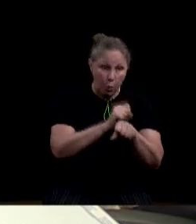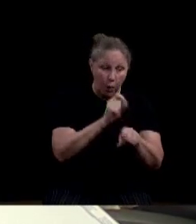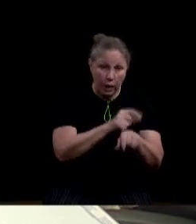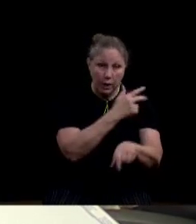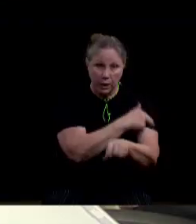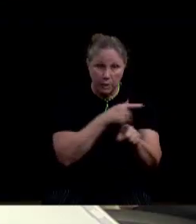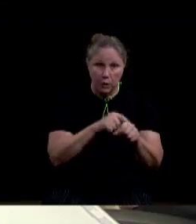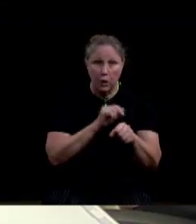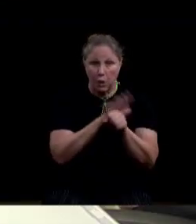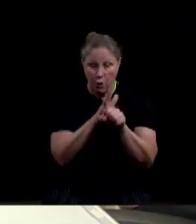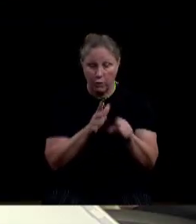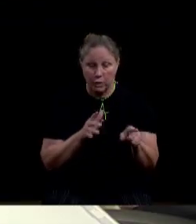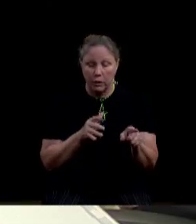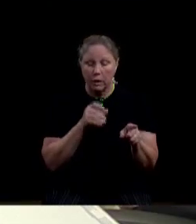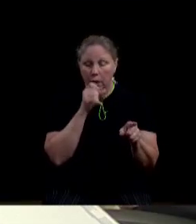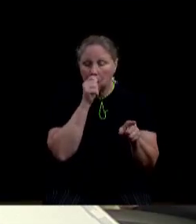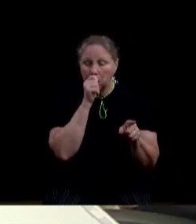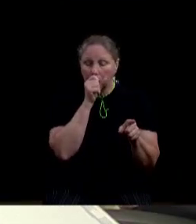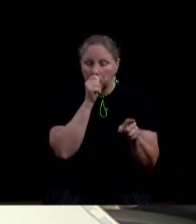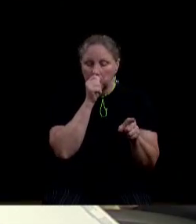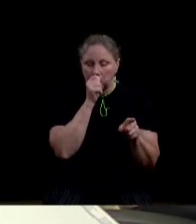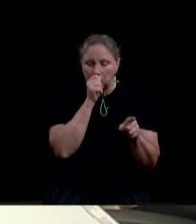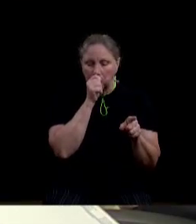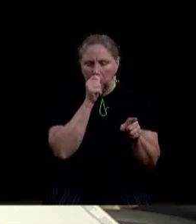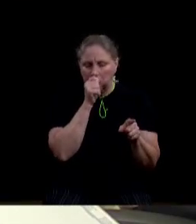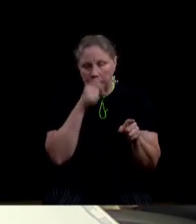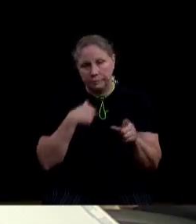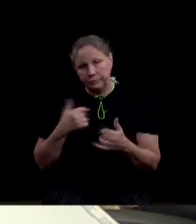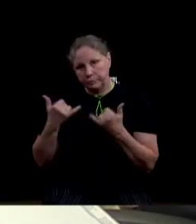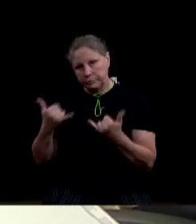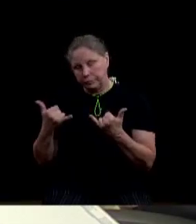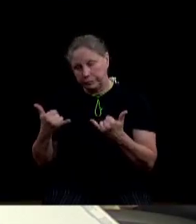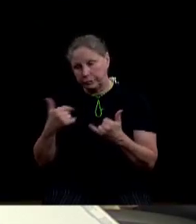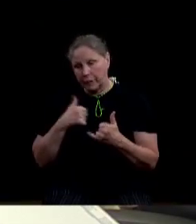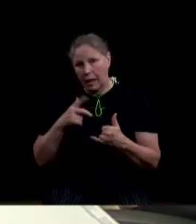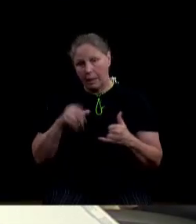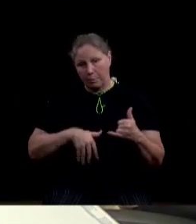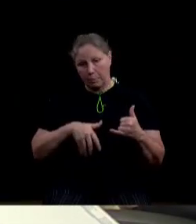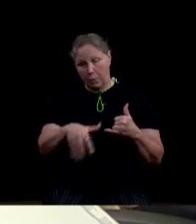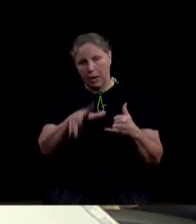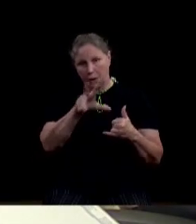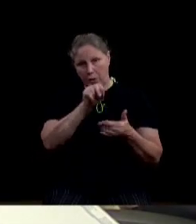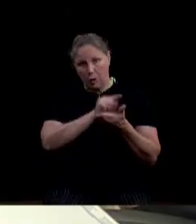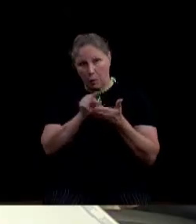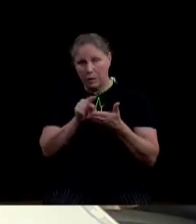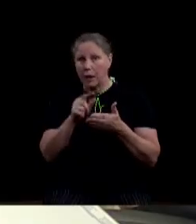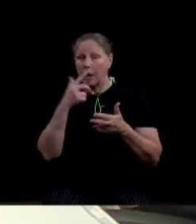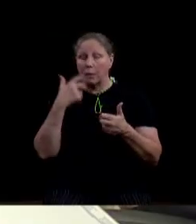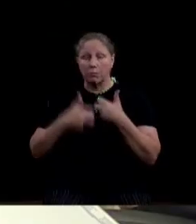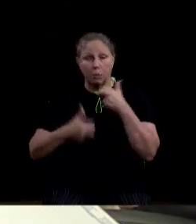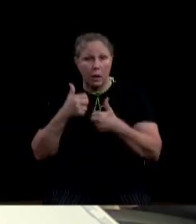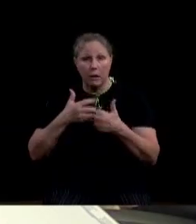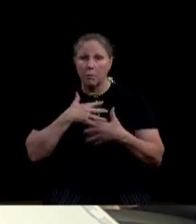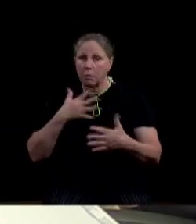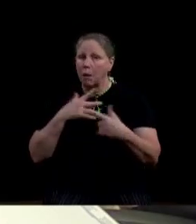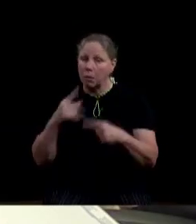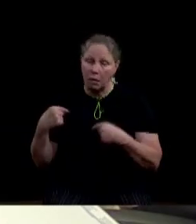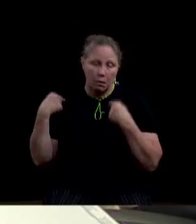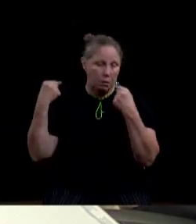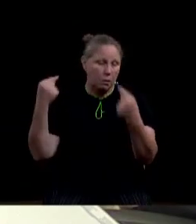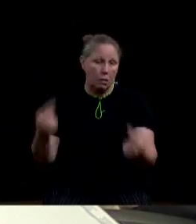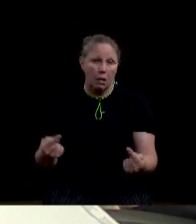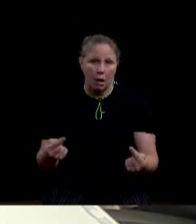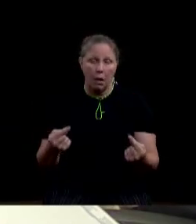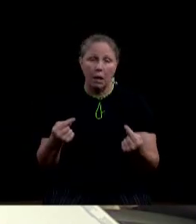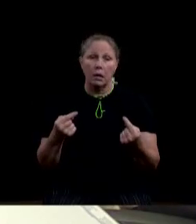am currently 30 weeks pregnant and have suffered breathing issues through the entirety of my pregnancy from high levels of progesterone that are